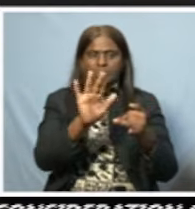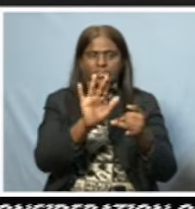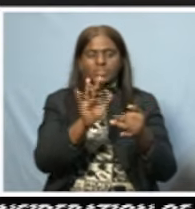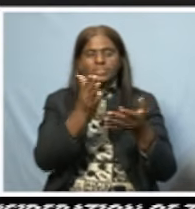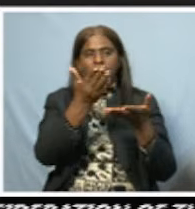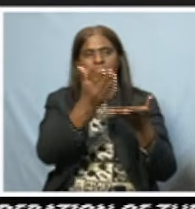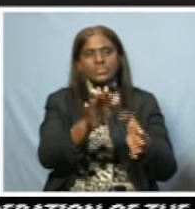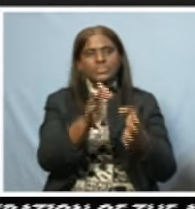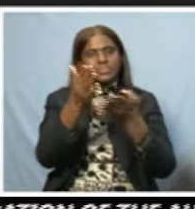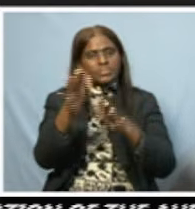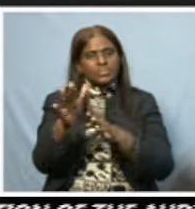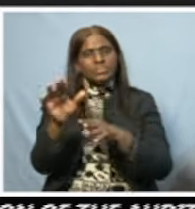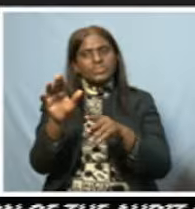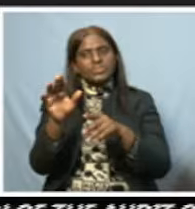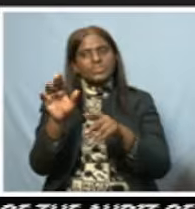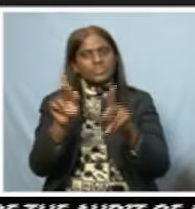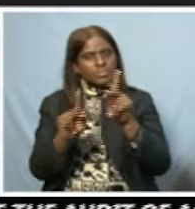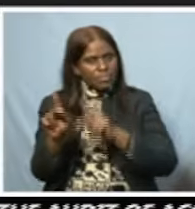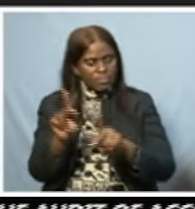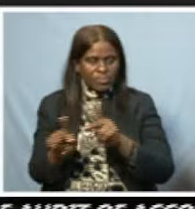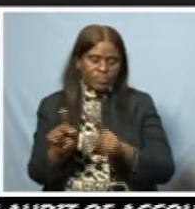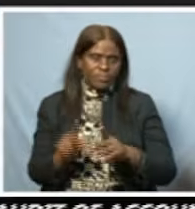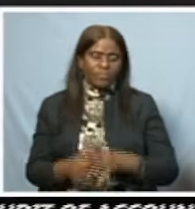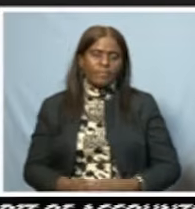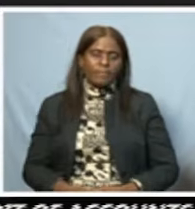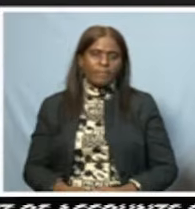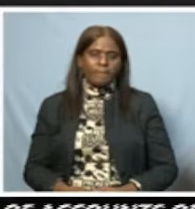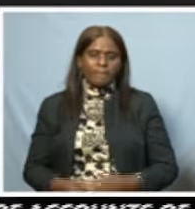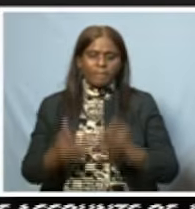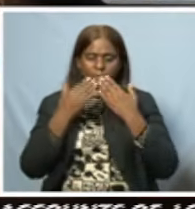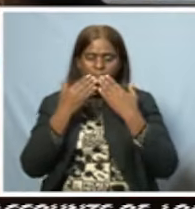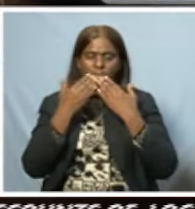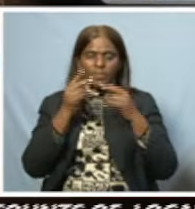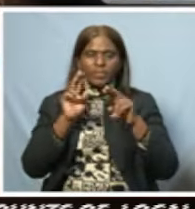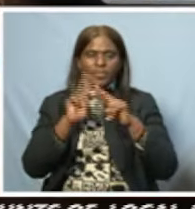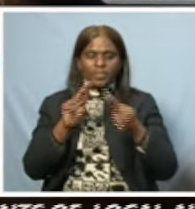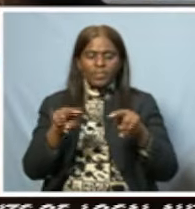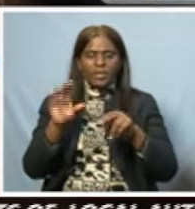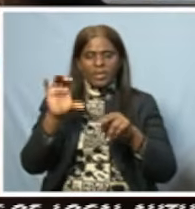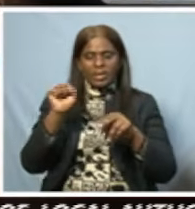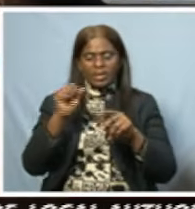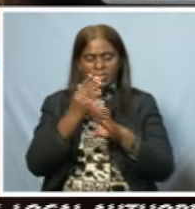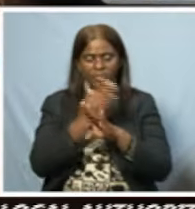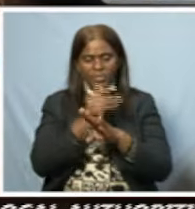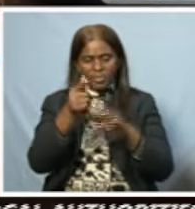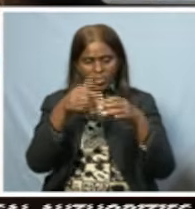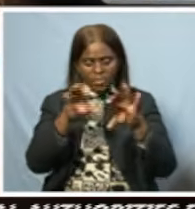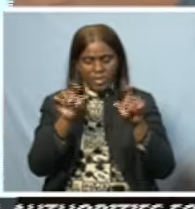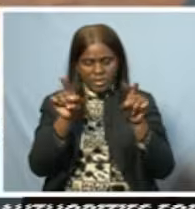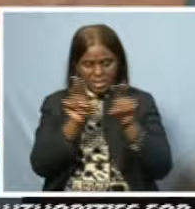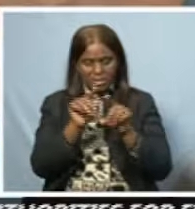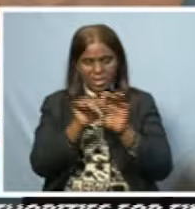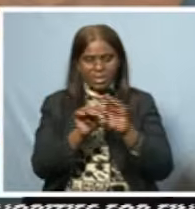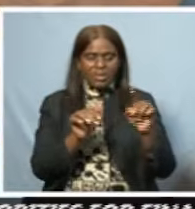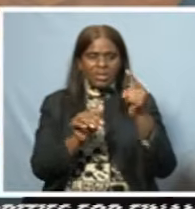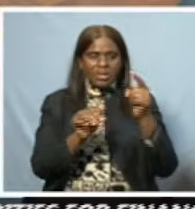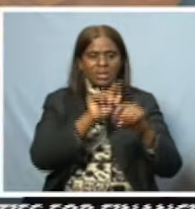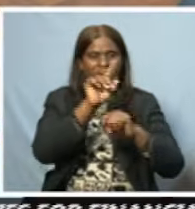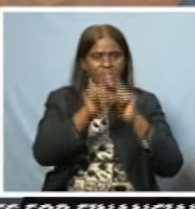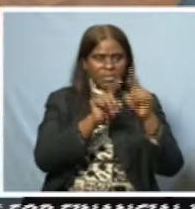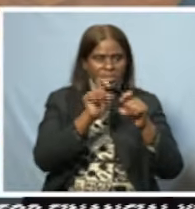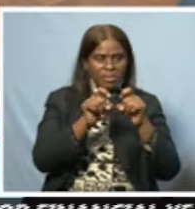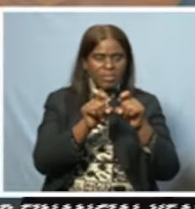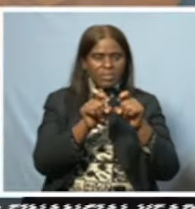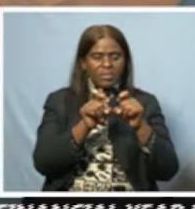late deceased? Thank you, Chair. Yeah, yes. Before you proceed, on the first question